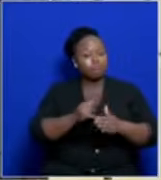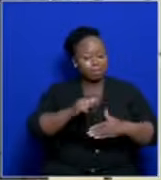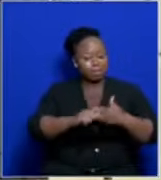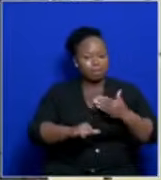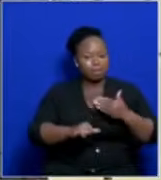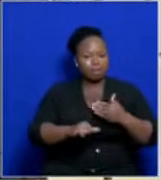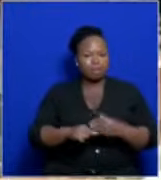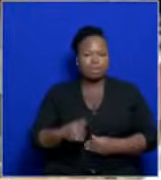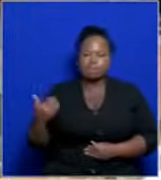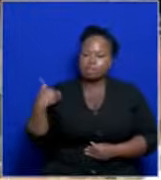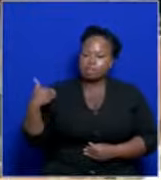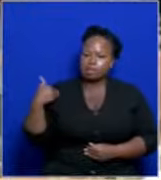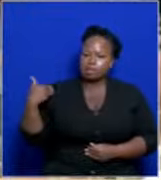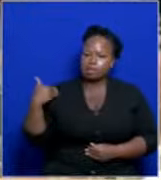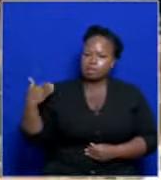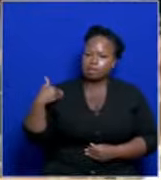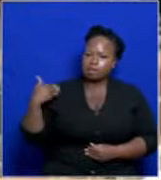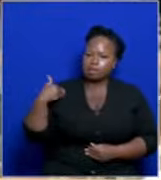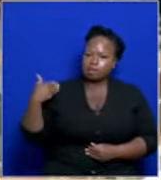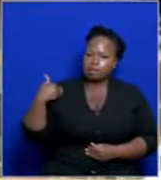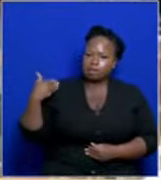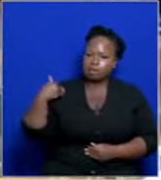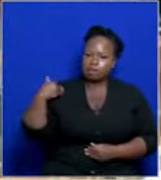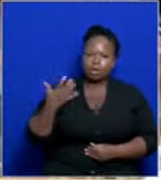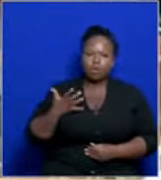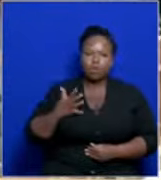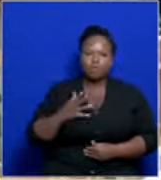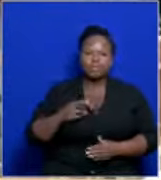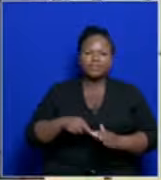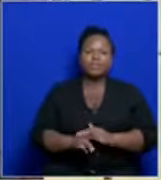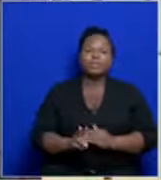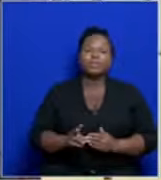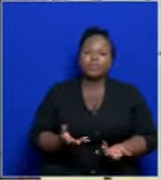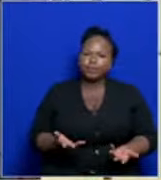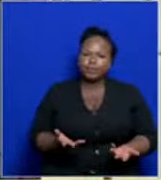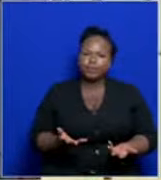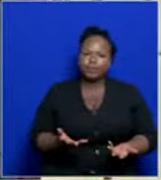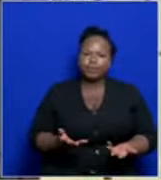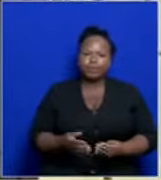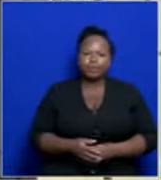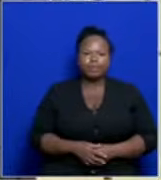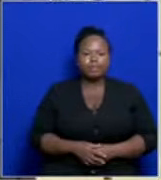me for the video footage. And this incident also,